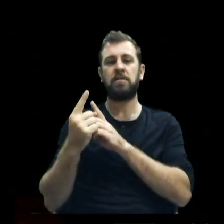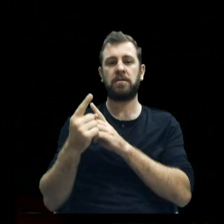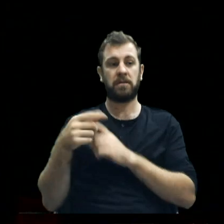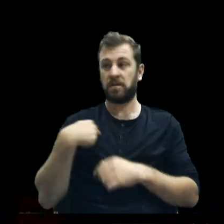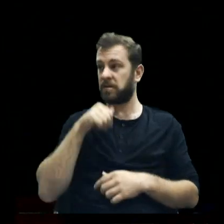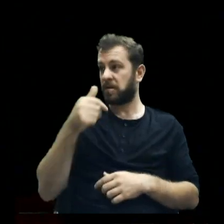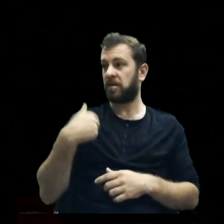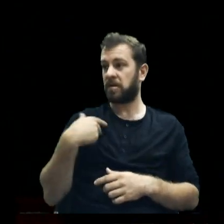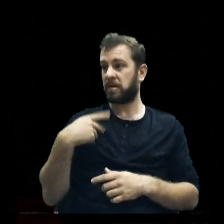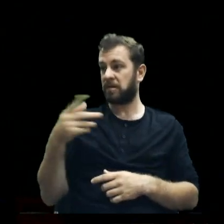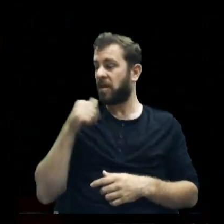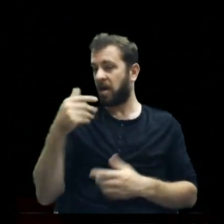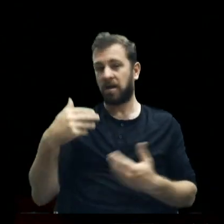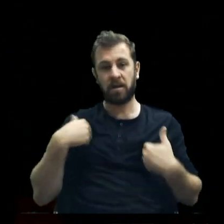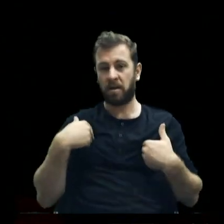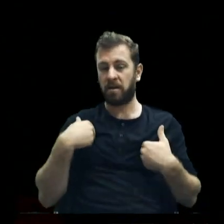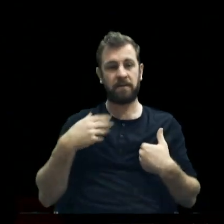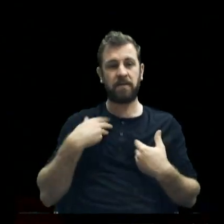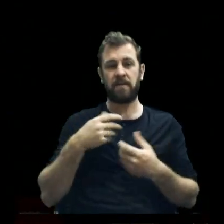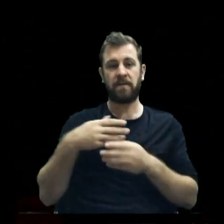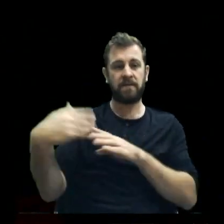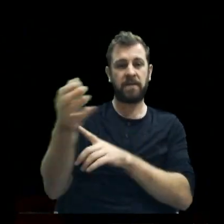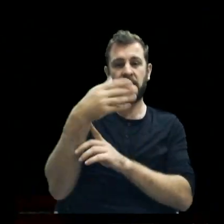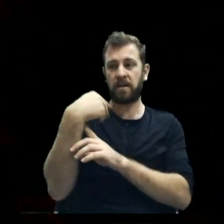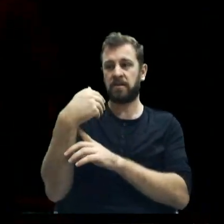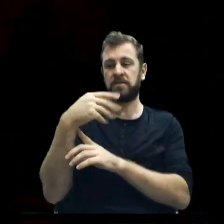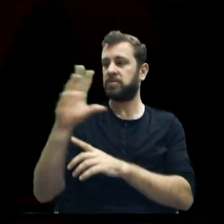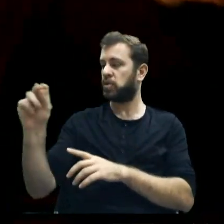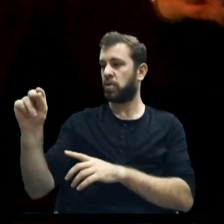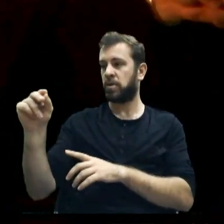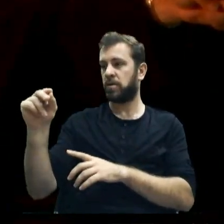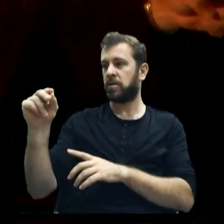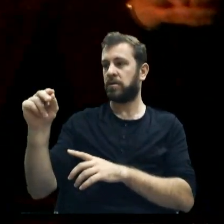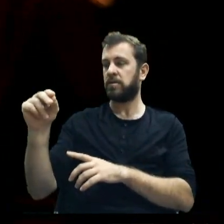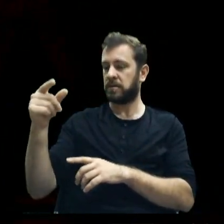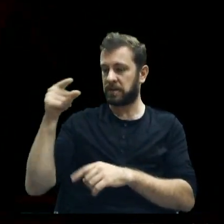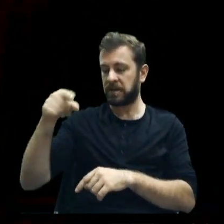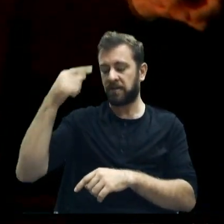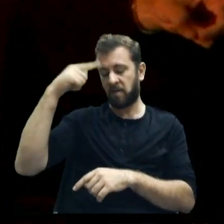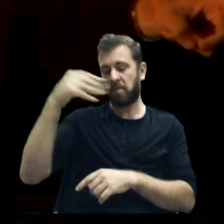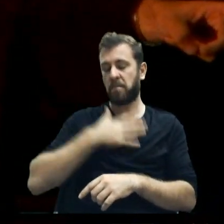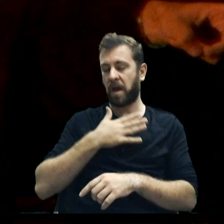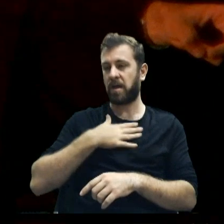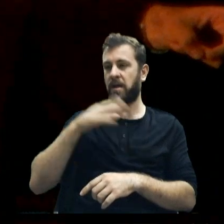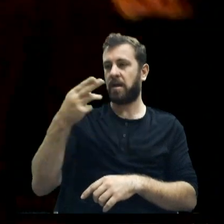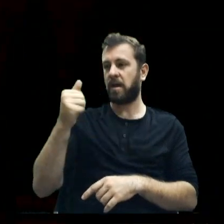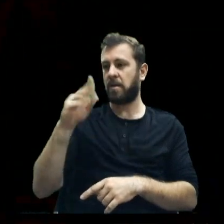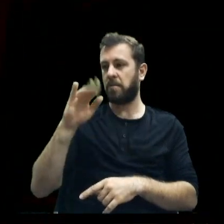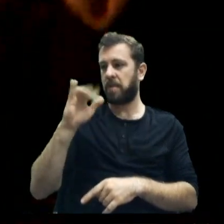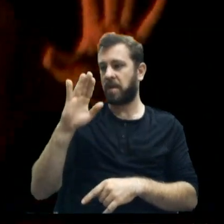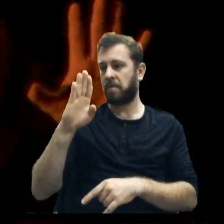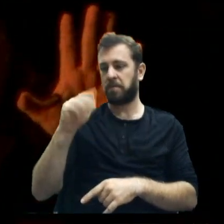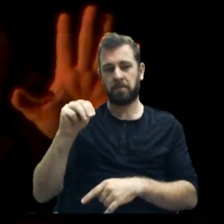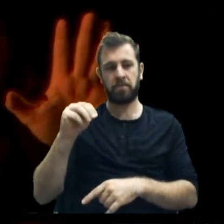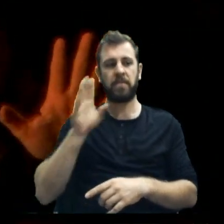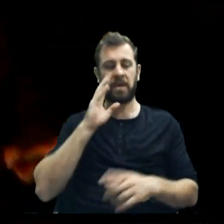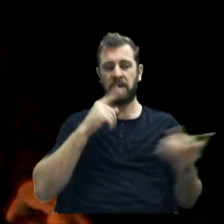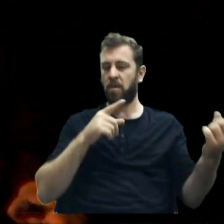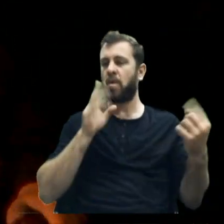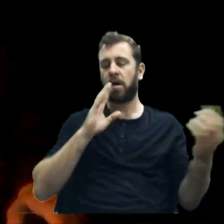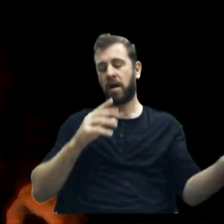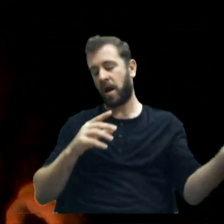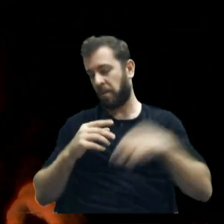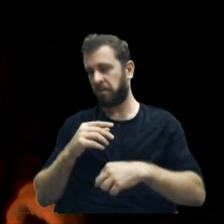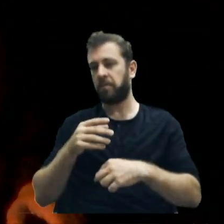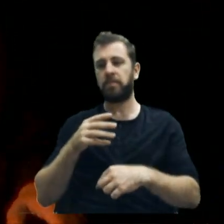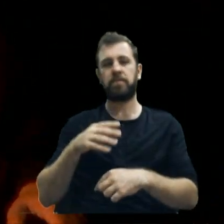if I hold one of those flags? He says, no, this alam is for my Habib. I wrote a letter to Habib. Habib is on his way. Habib